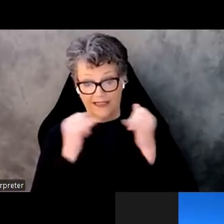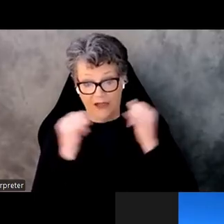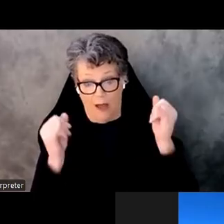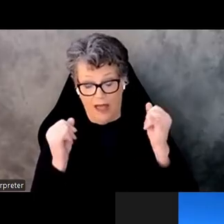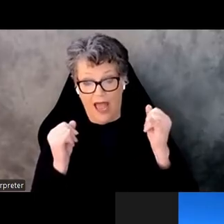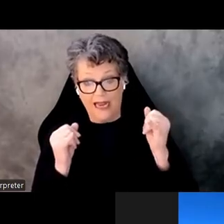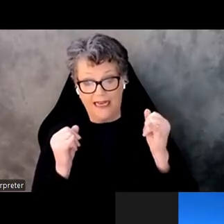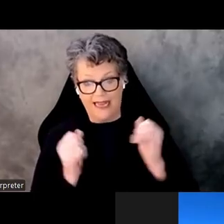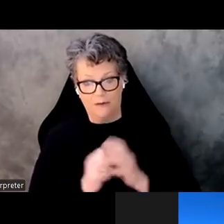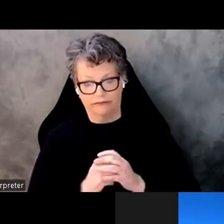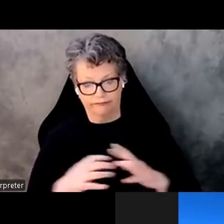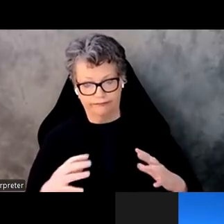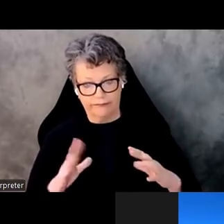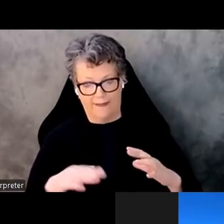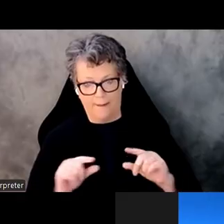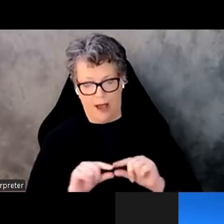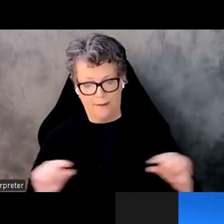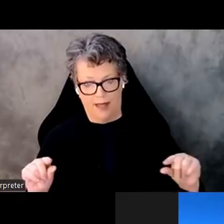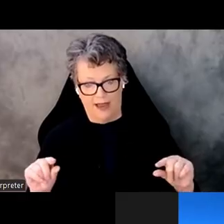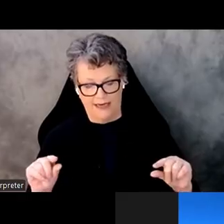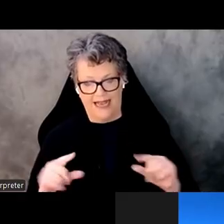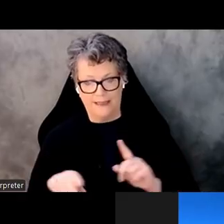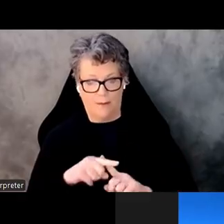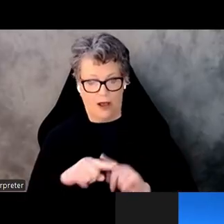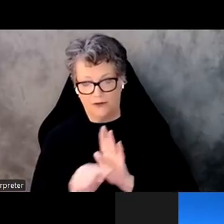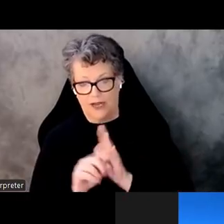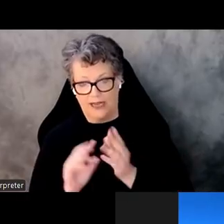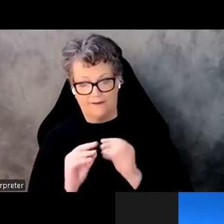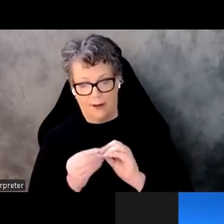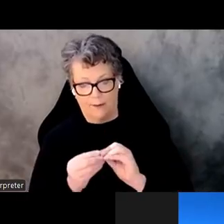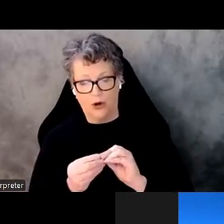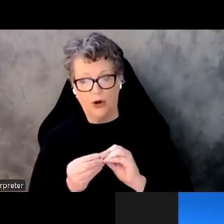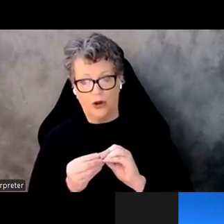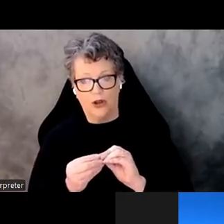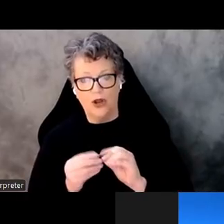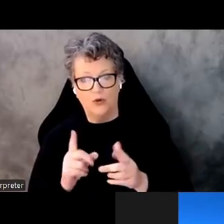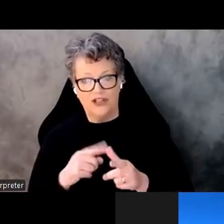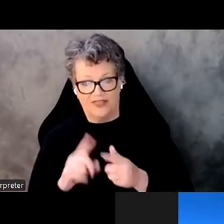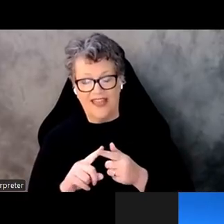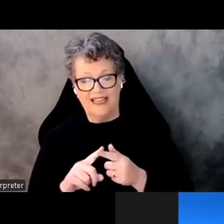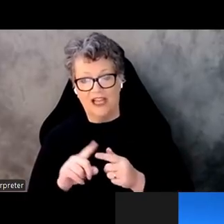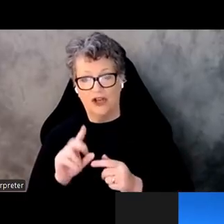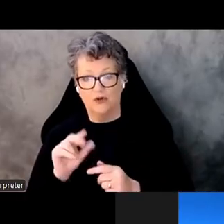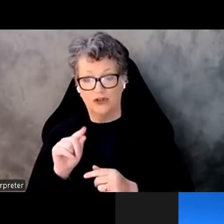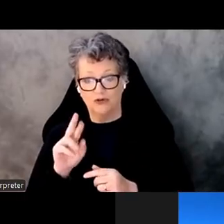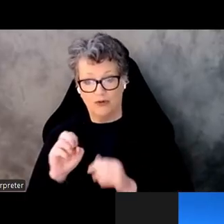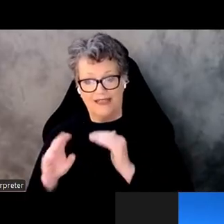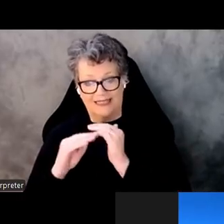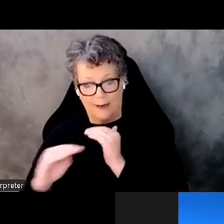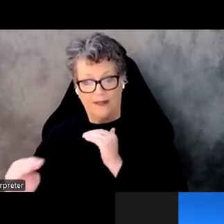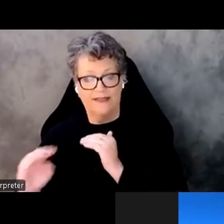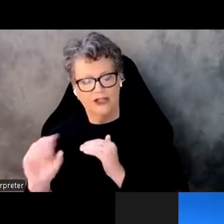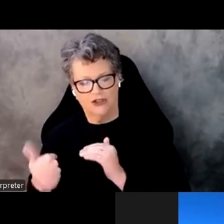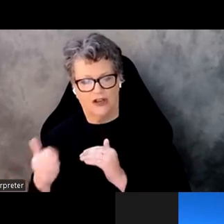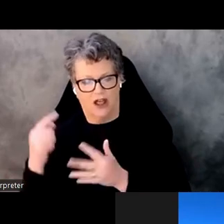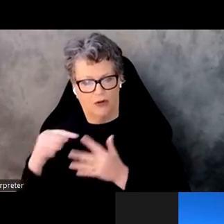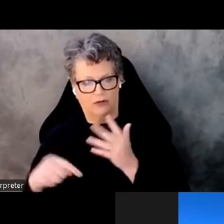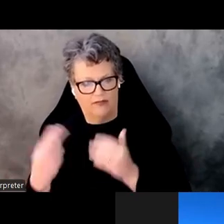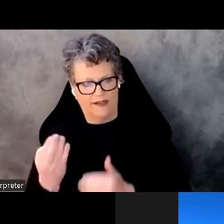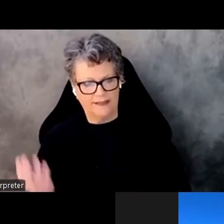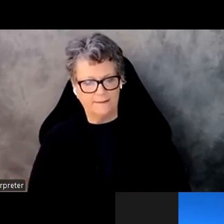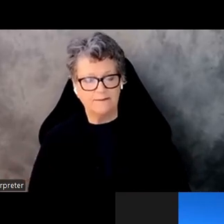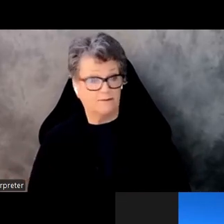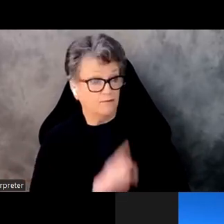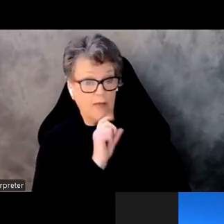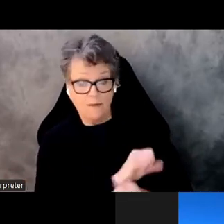magnify into what's in the bottom as a positive or negative number, which can then go to rate stabilization and other purposes. Yep.